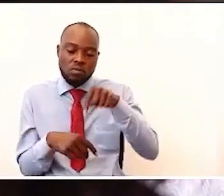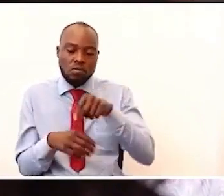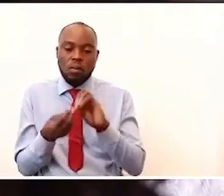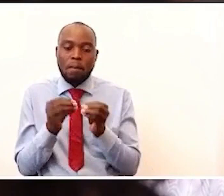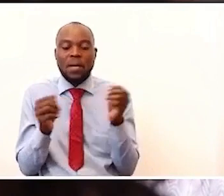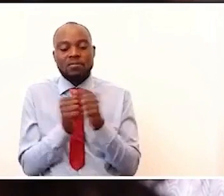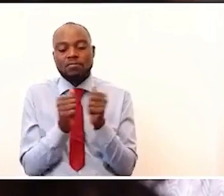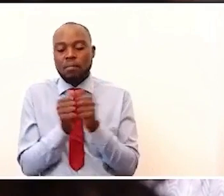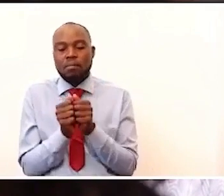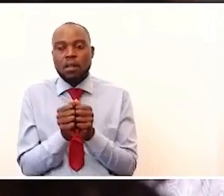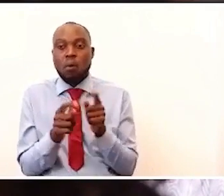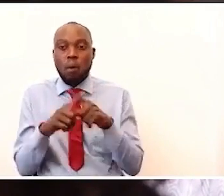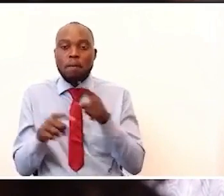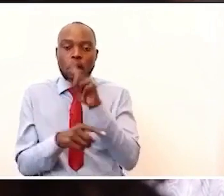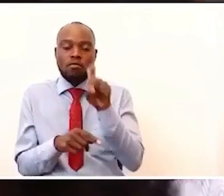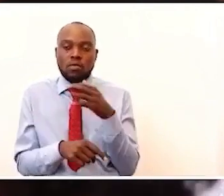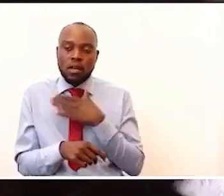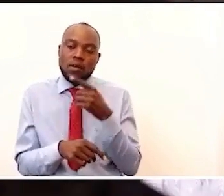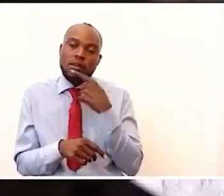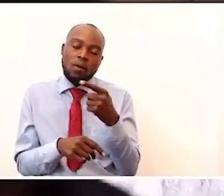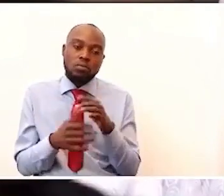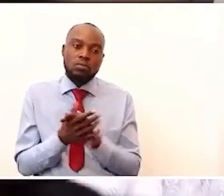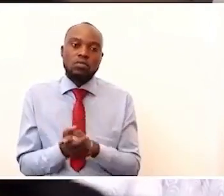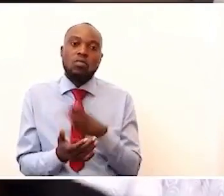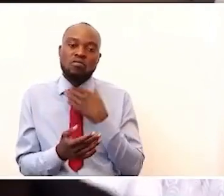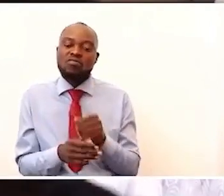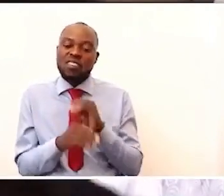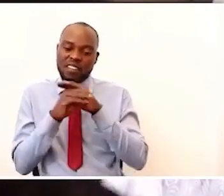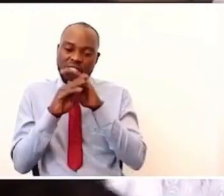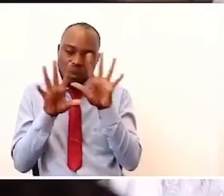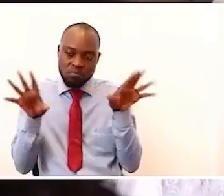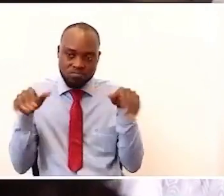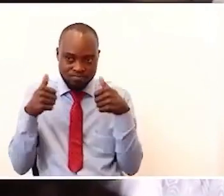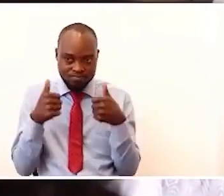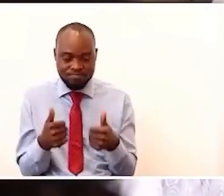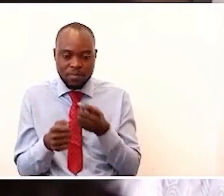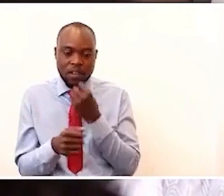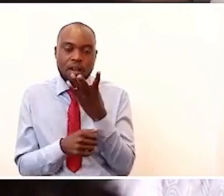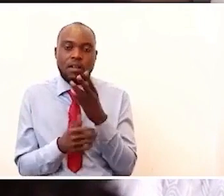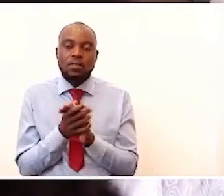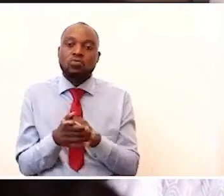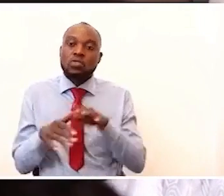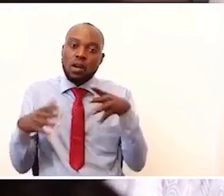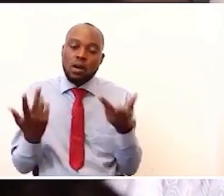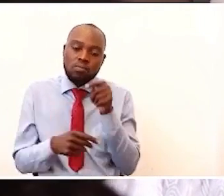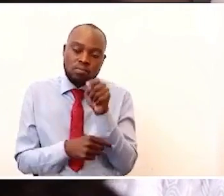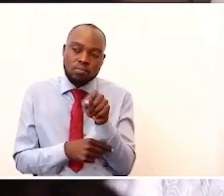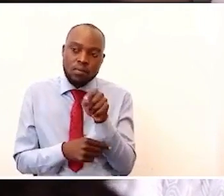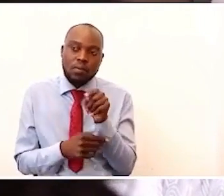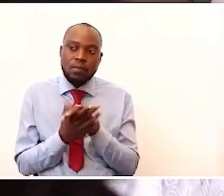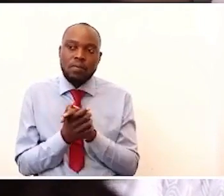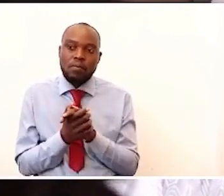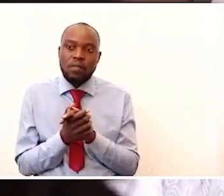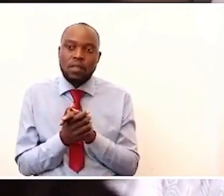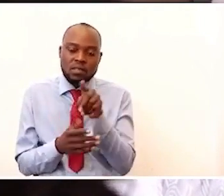My question is, I really wanted to get a clear-cut answer or a clear-cut plan on how this dismantling can